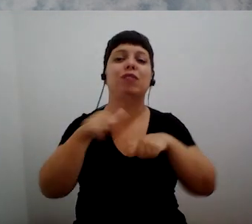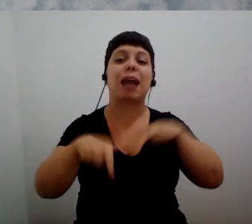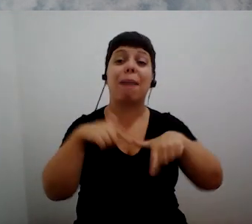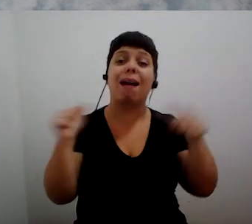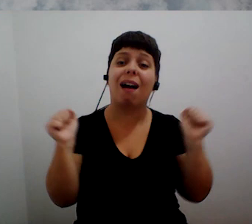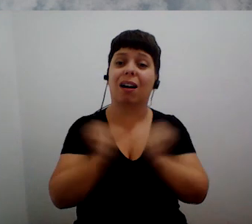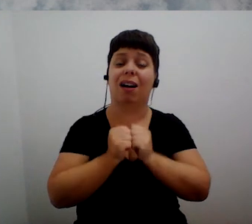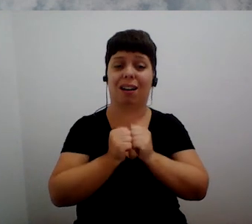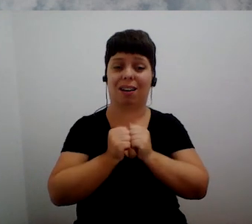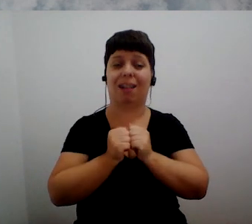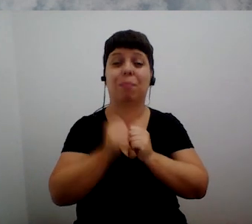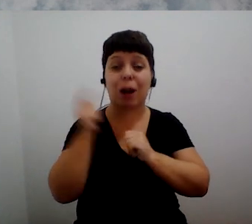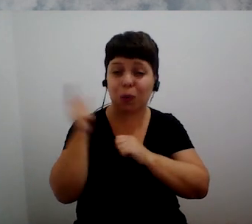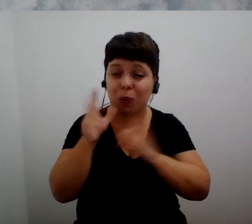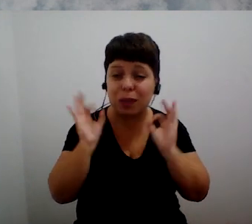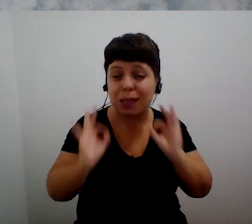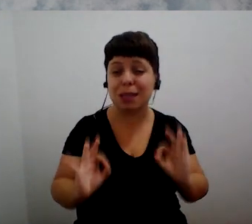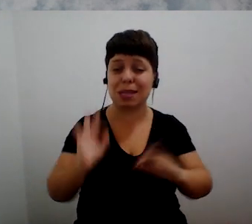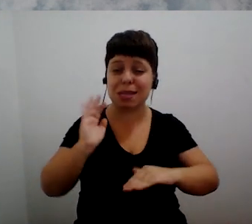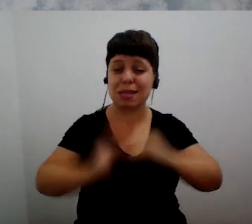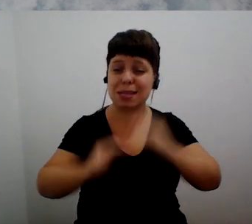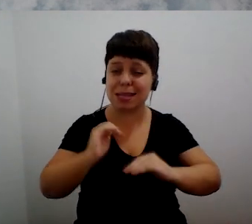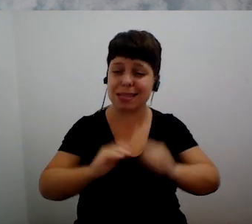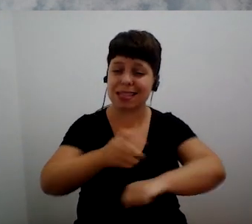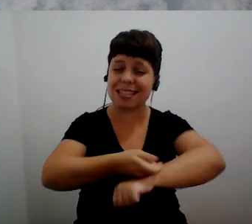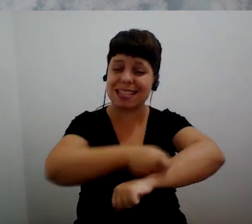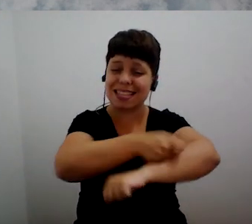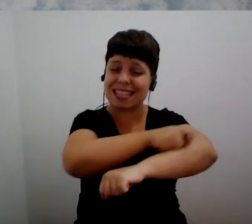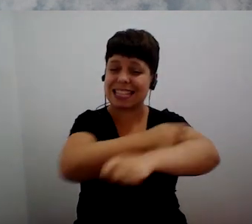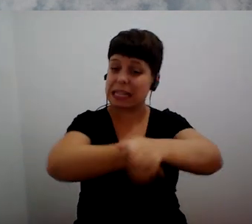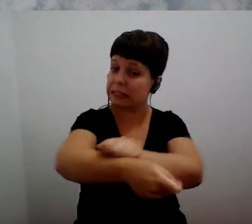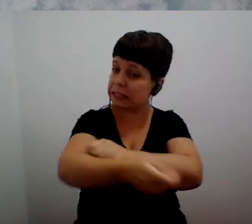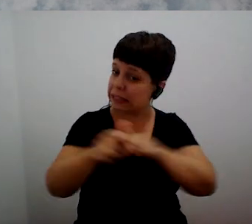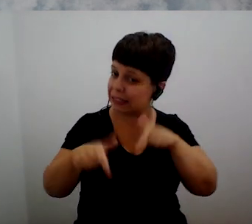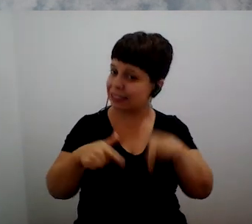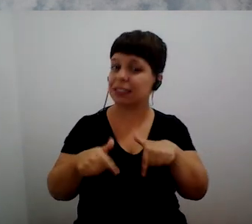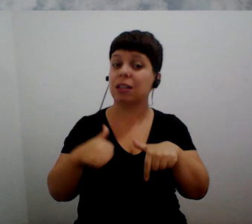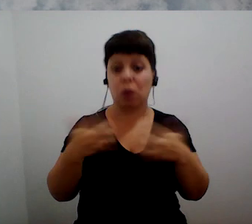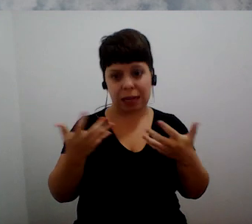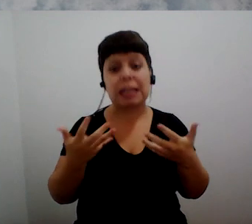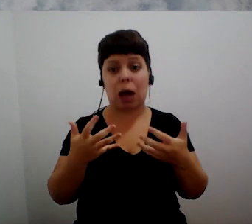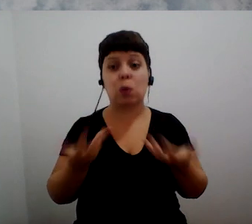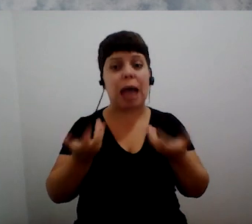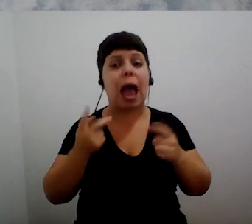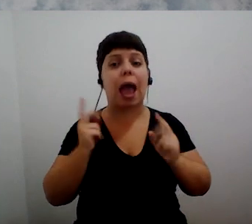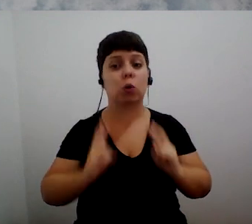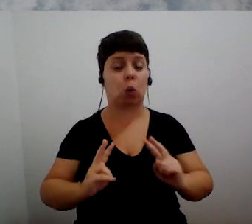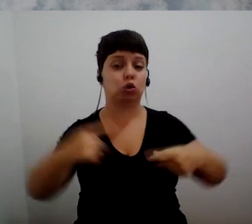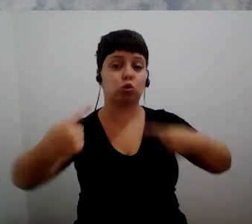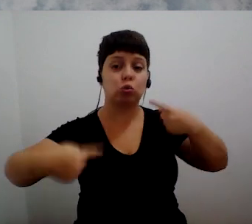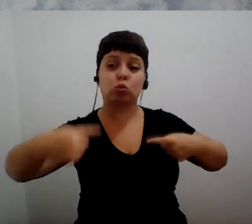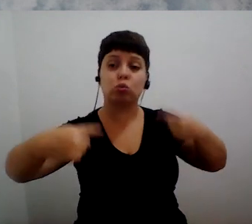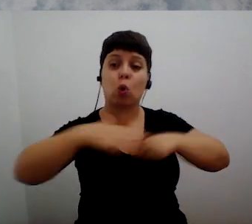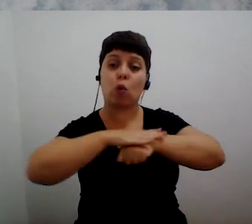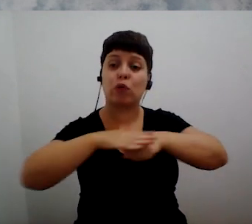And we would like to also continue our dialogue with Brazil on how to promote a healthy, clean, and productive